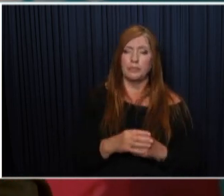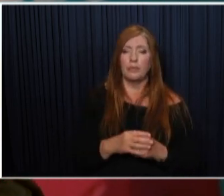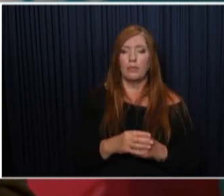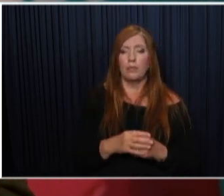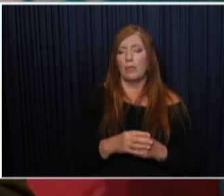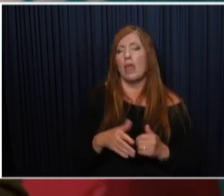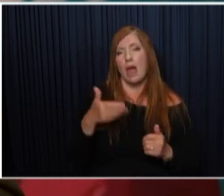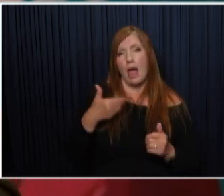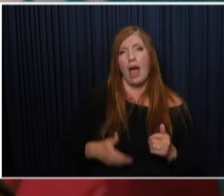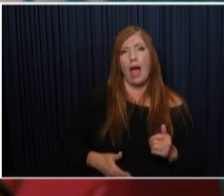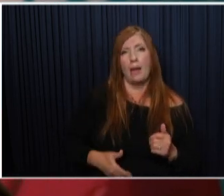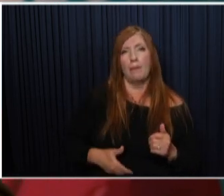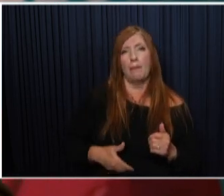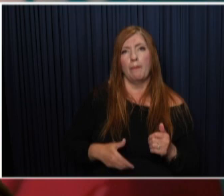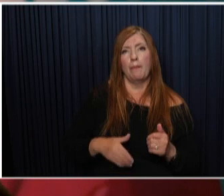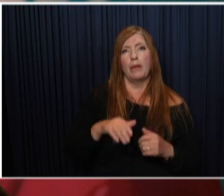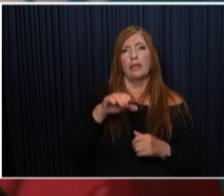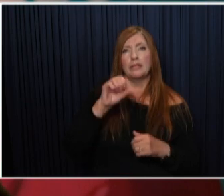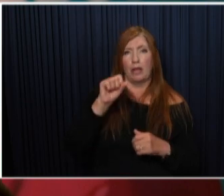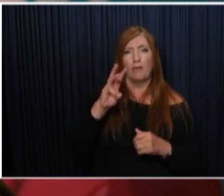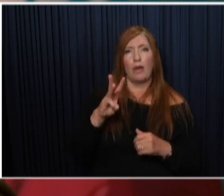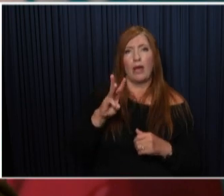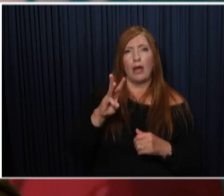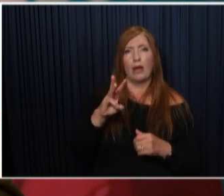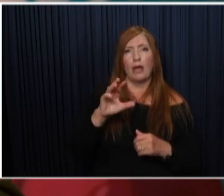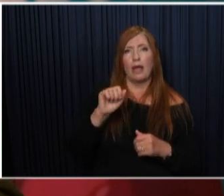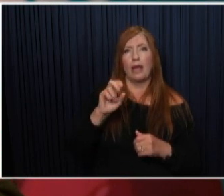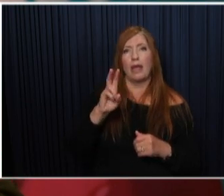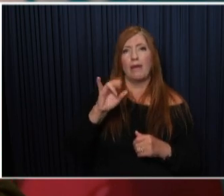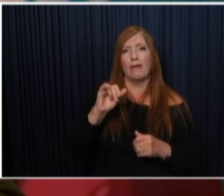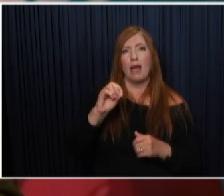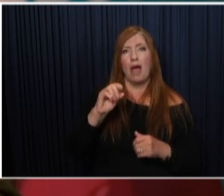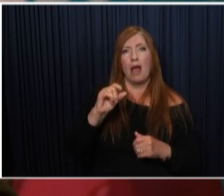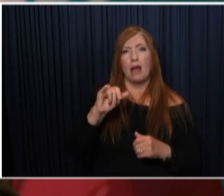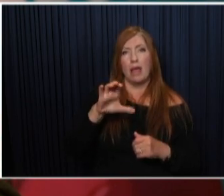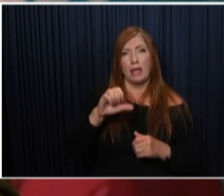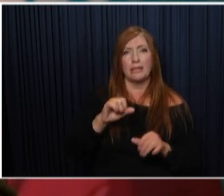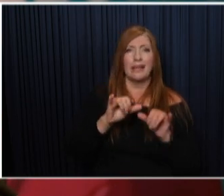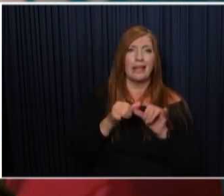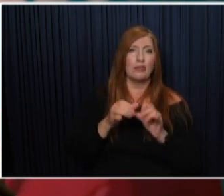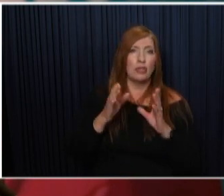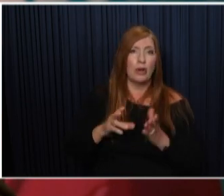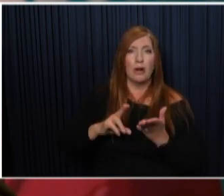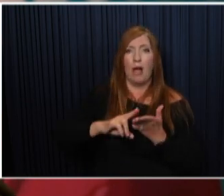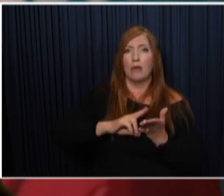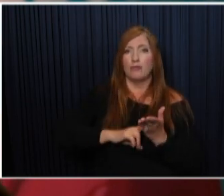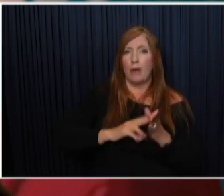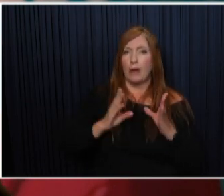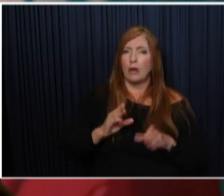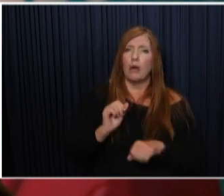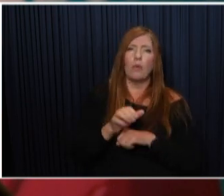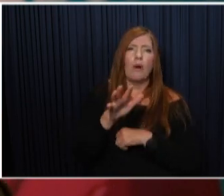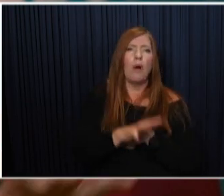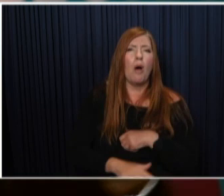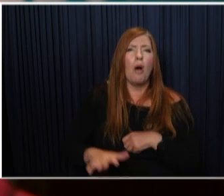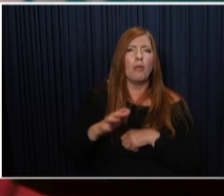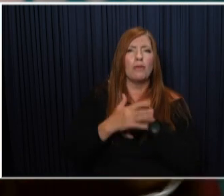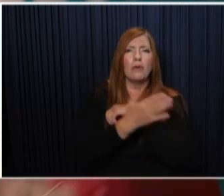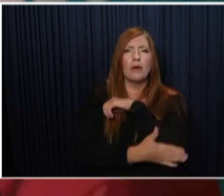I am a software avionics engineer contract. I've worked around the country for